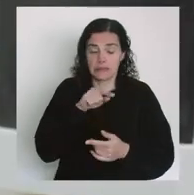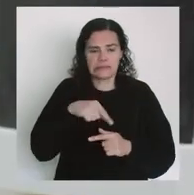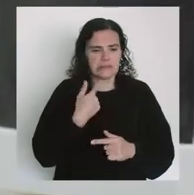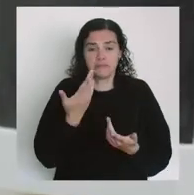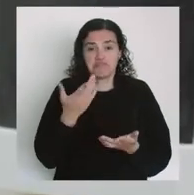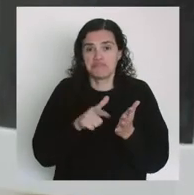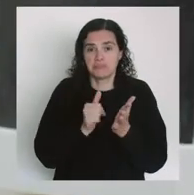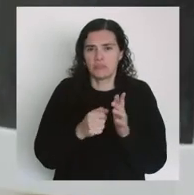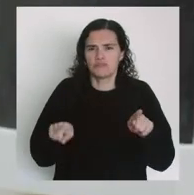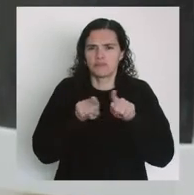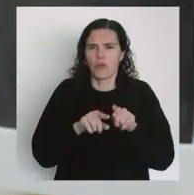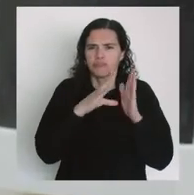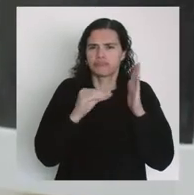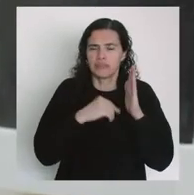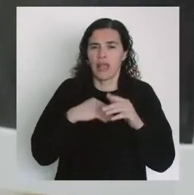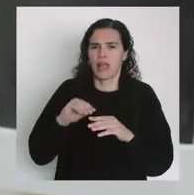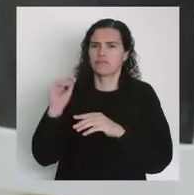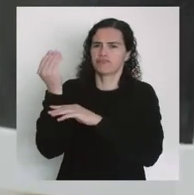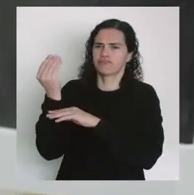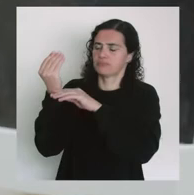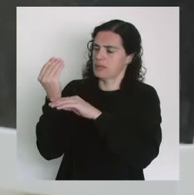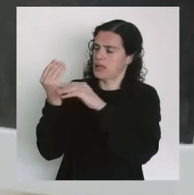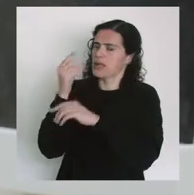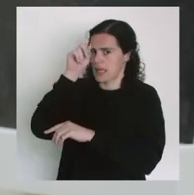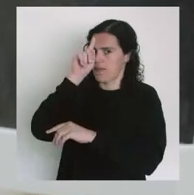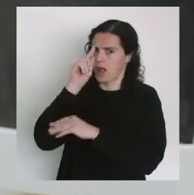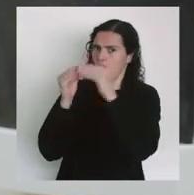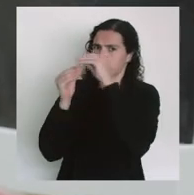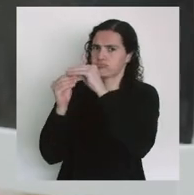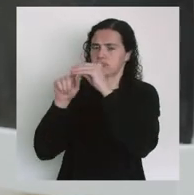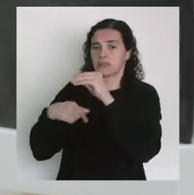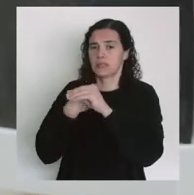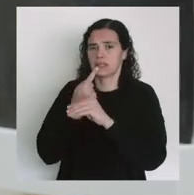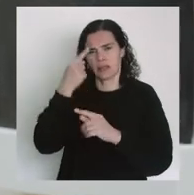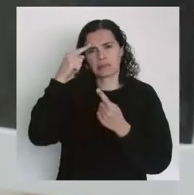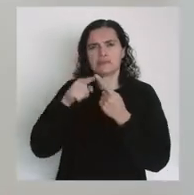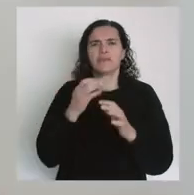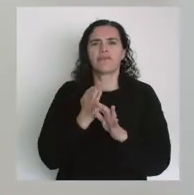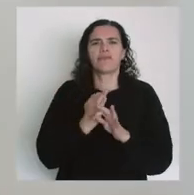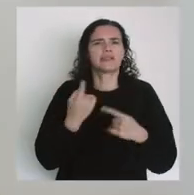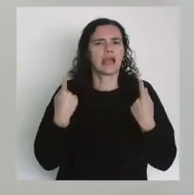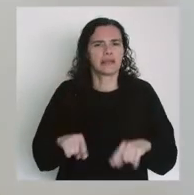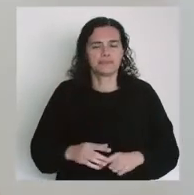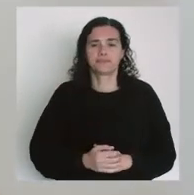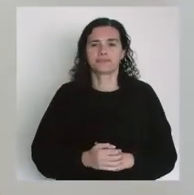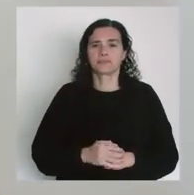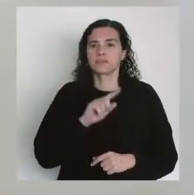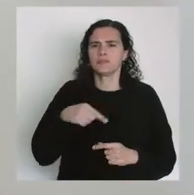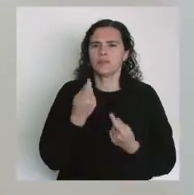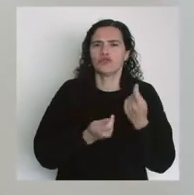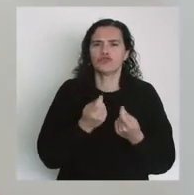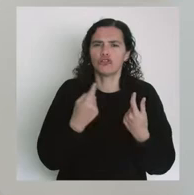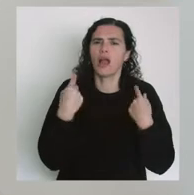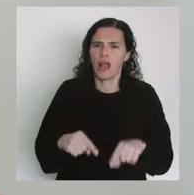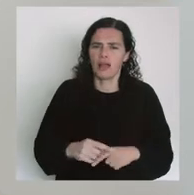the same model. You have a pedestal, the horse, and then what we're here to celebrate. So here you have a bit